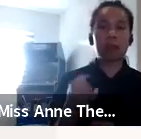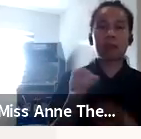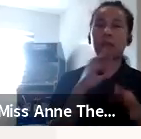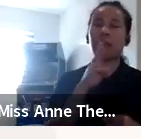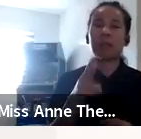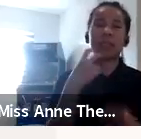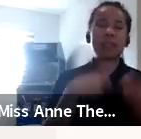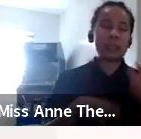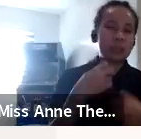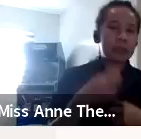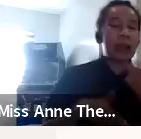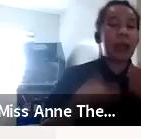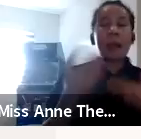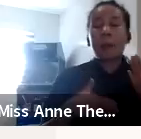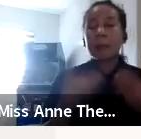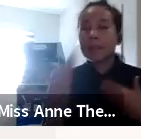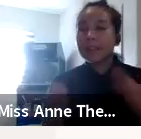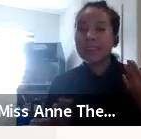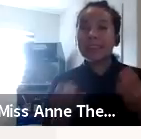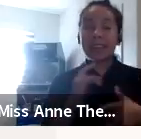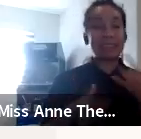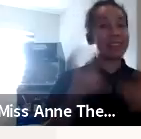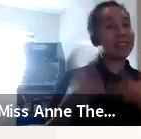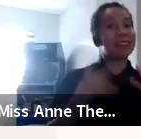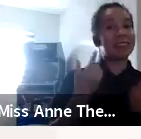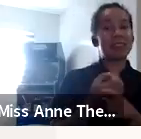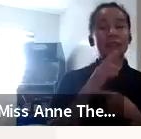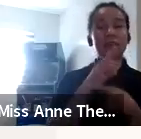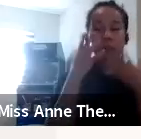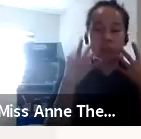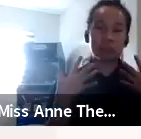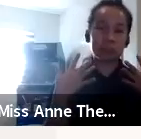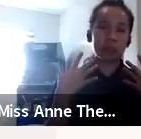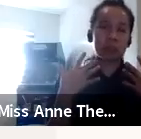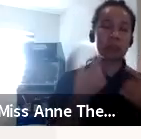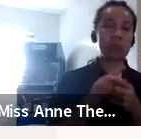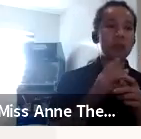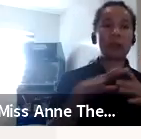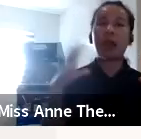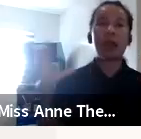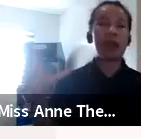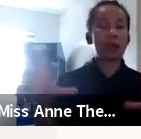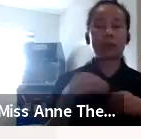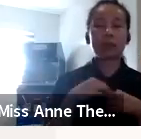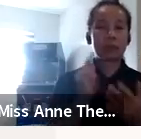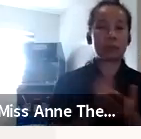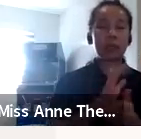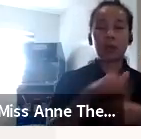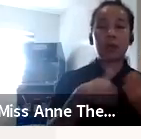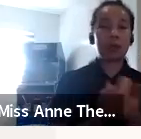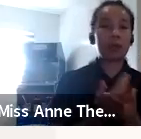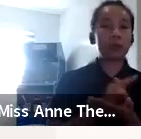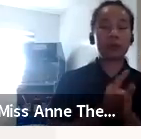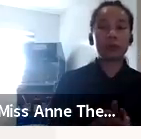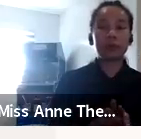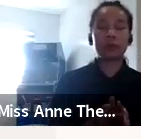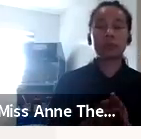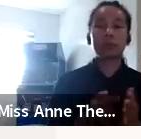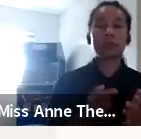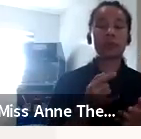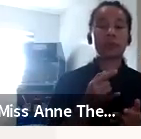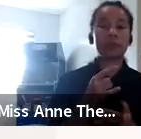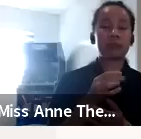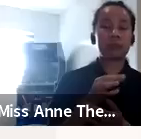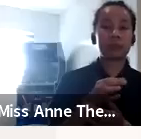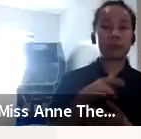happy, if you're excited, if you're sad, embrace it, because all those feelings you will